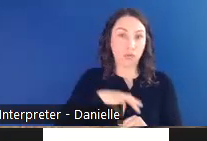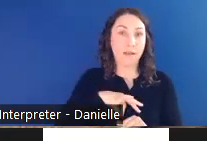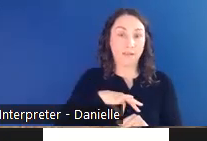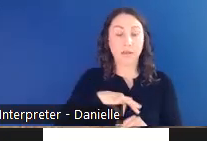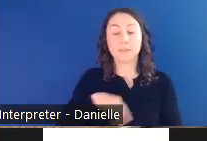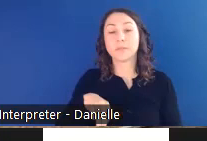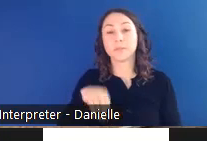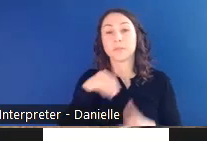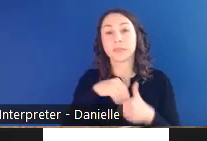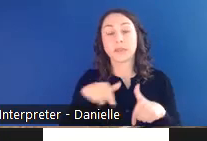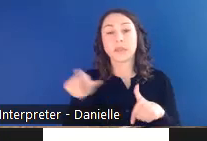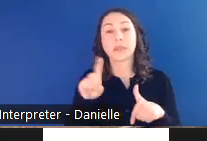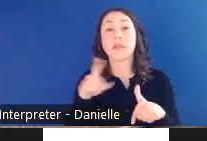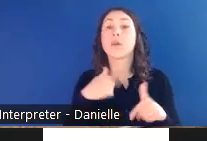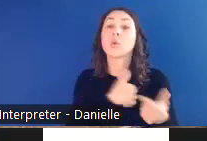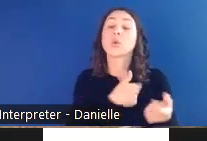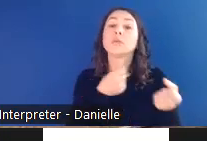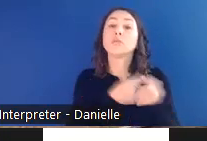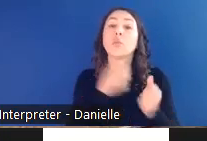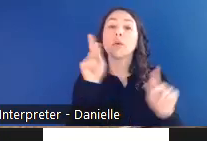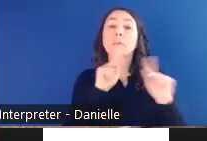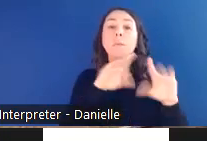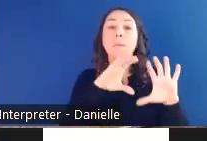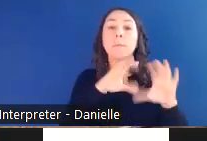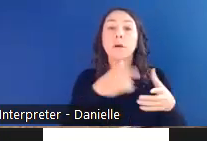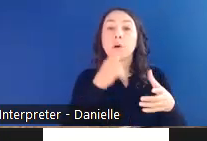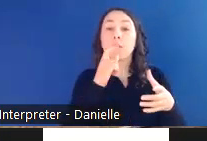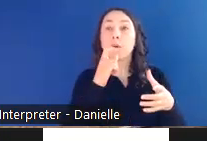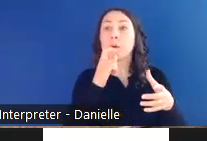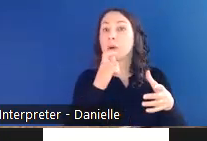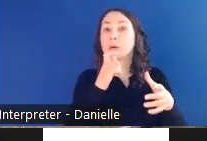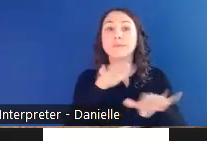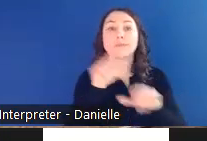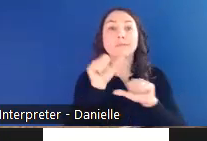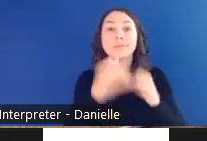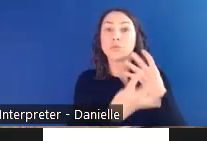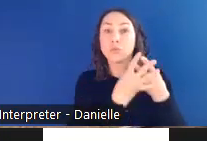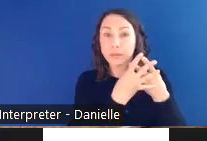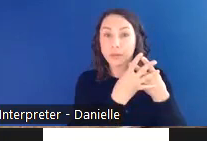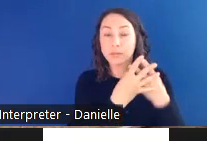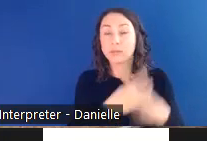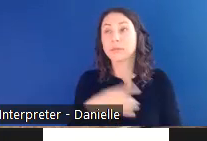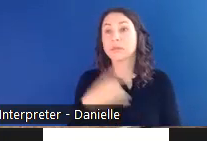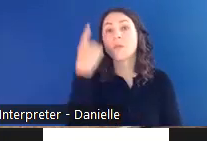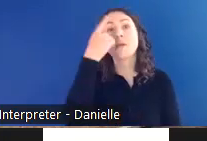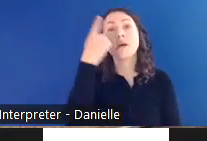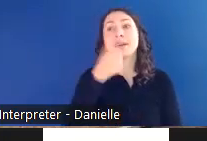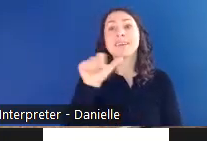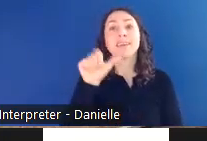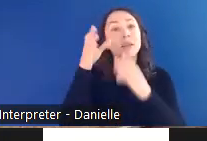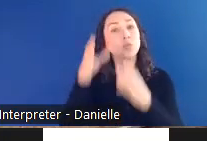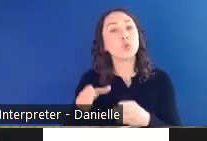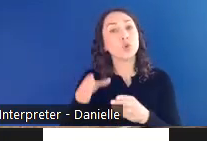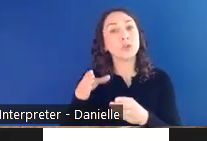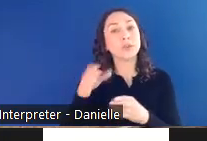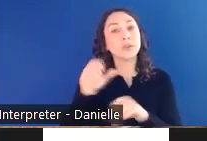and prison. And I wanted to know if there's a connection I could make in HUD who could help me understand